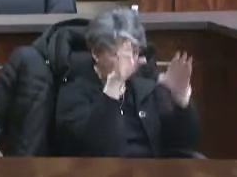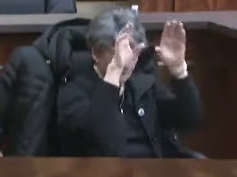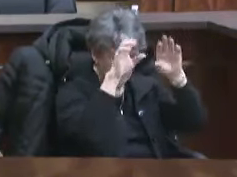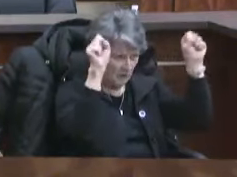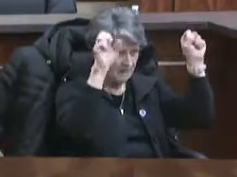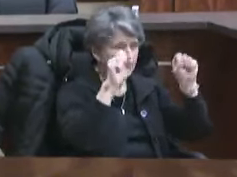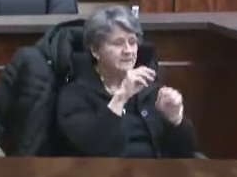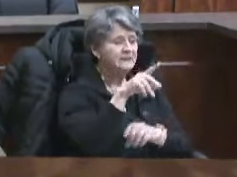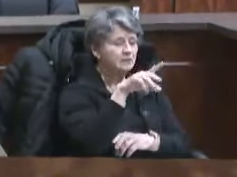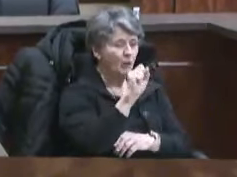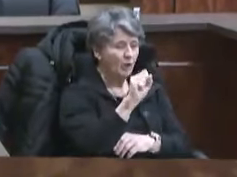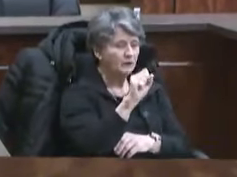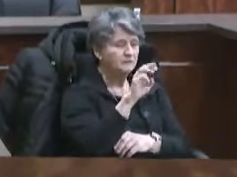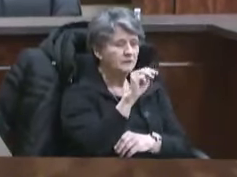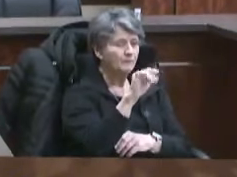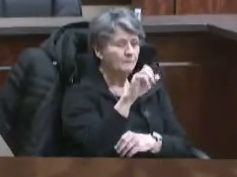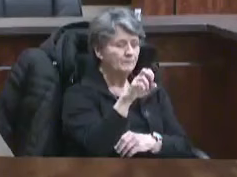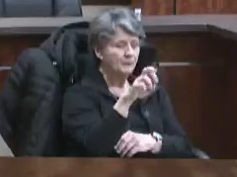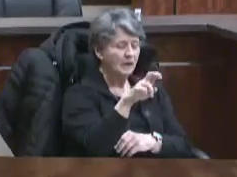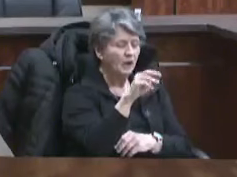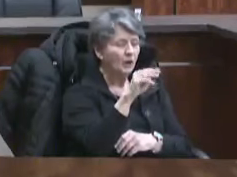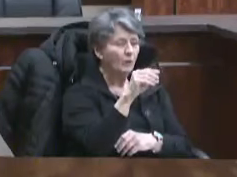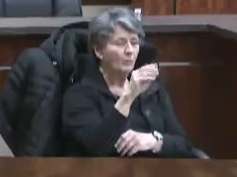Here. Mayor Mo.